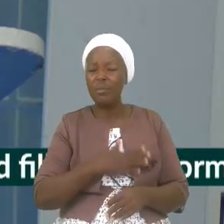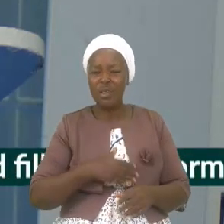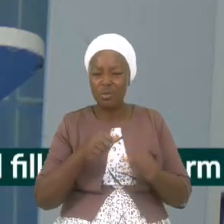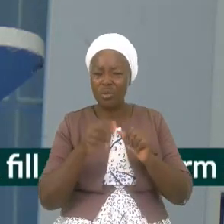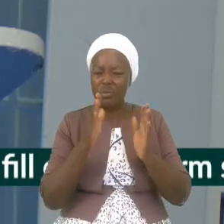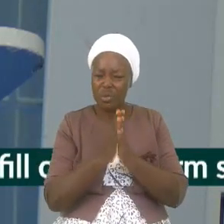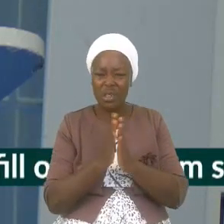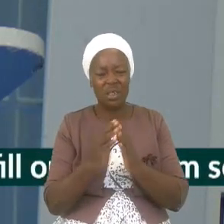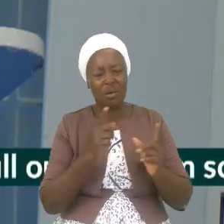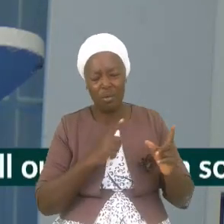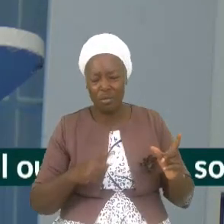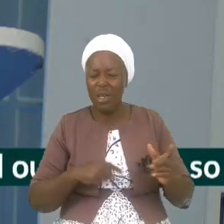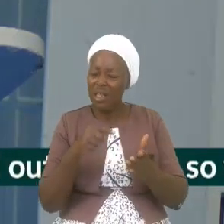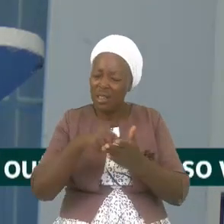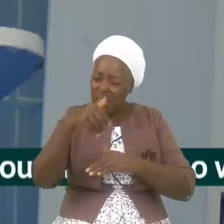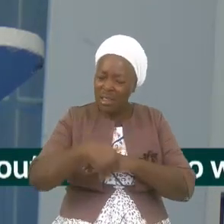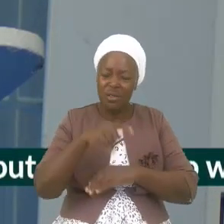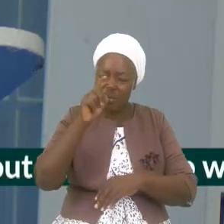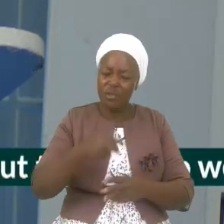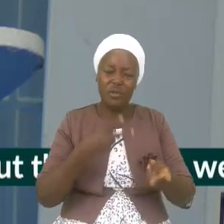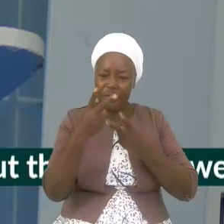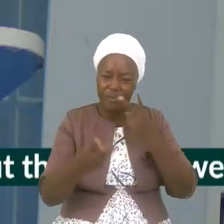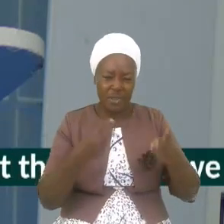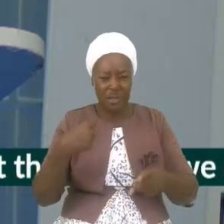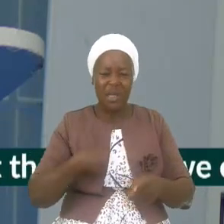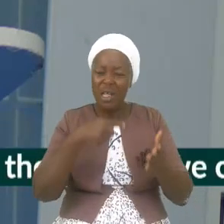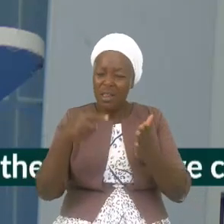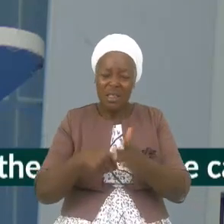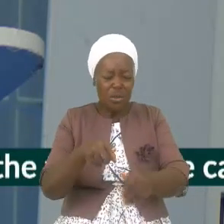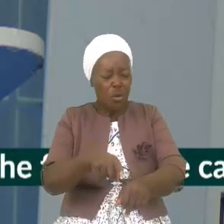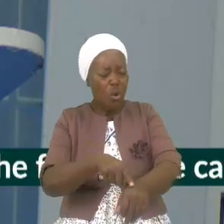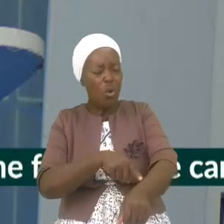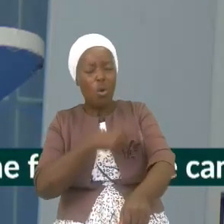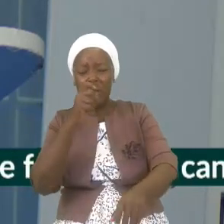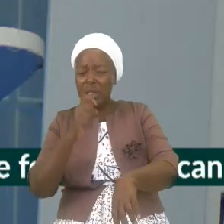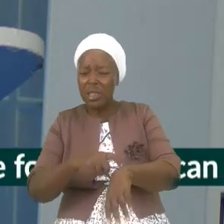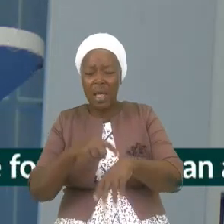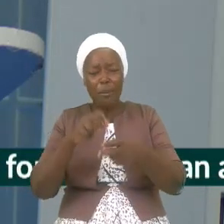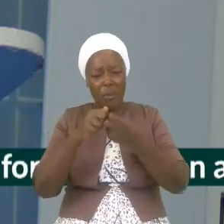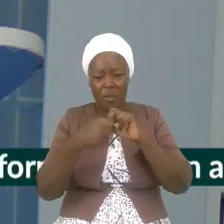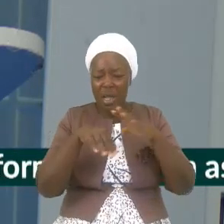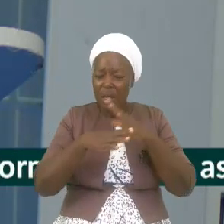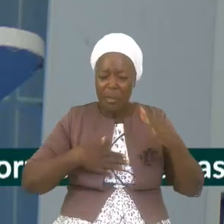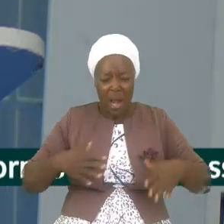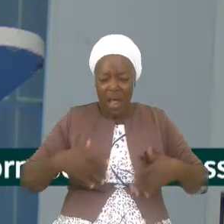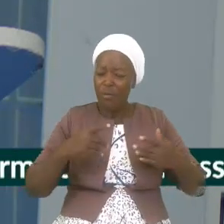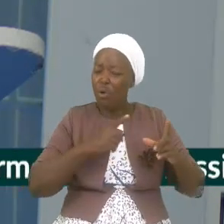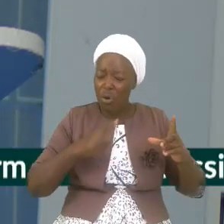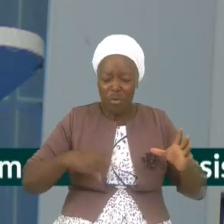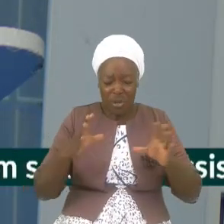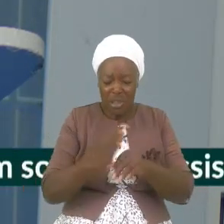Tonight is my night. Tonight is my night. The mercy that